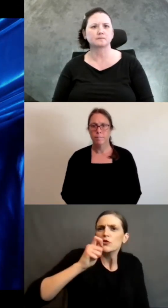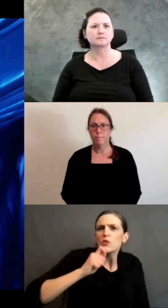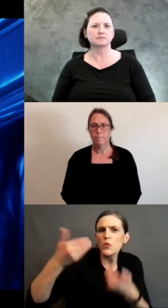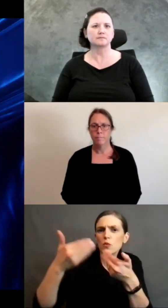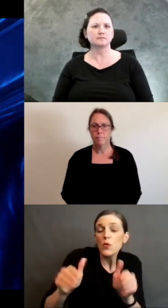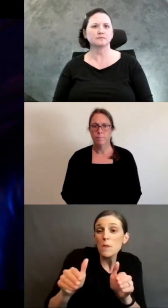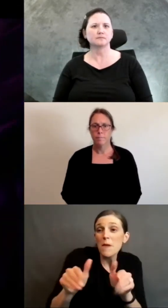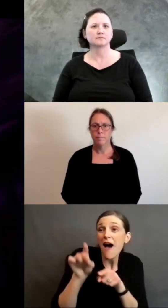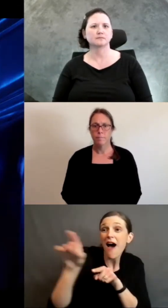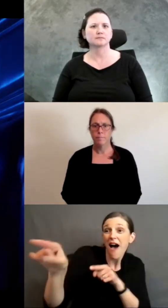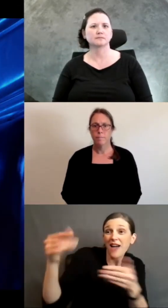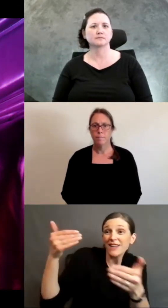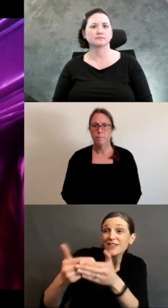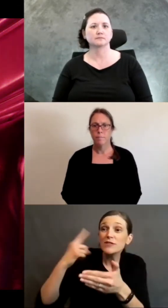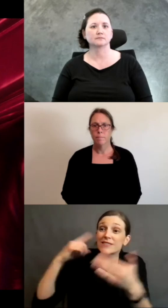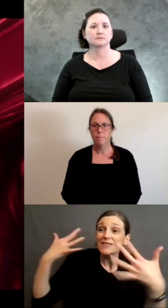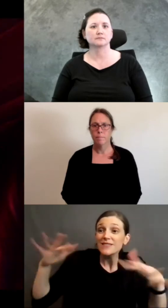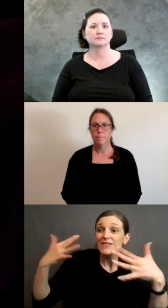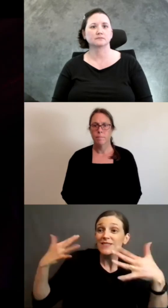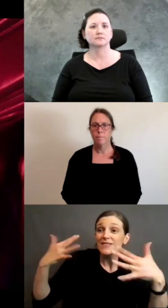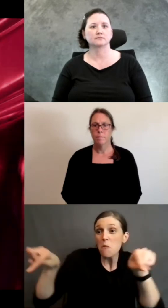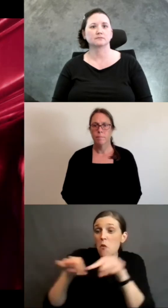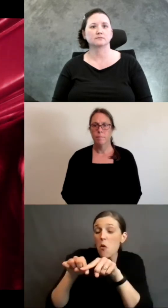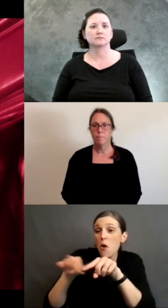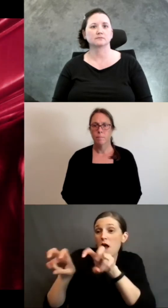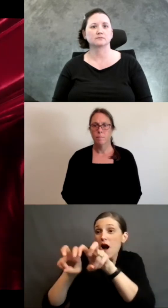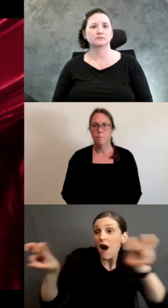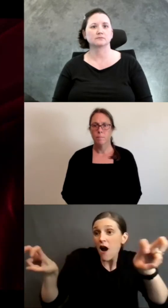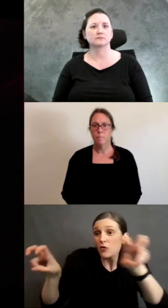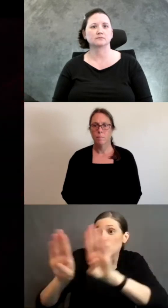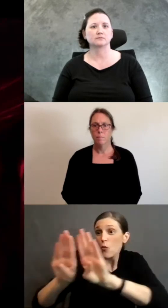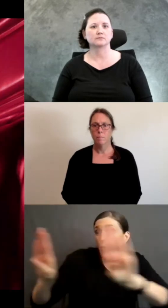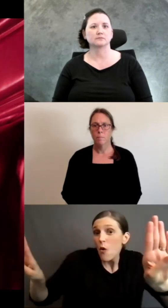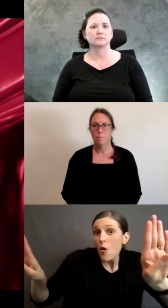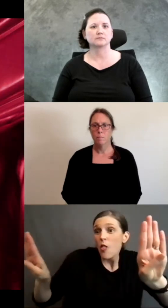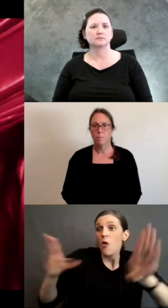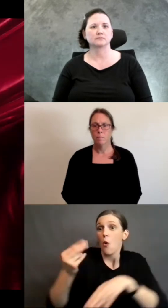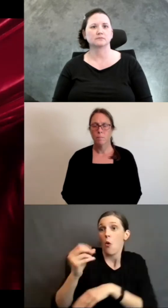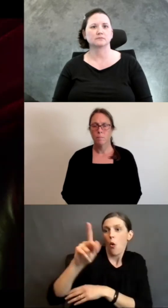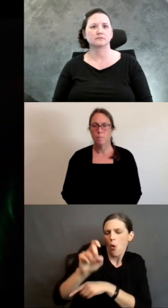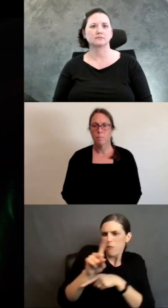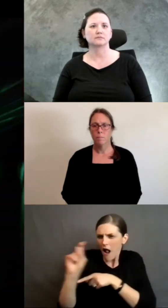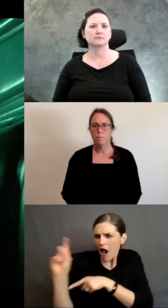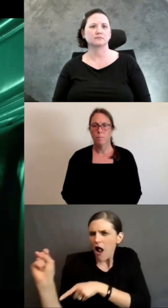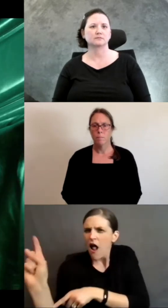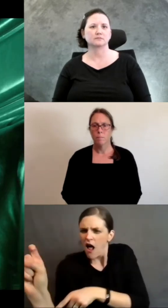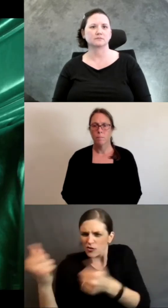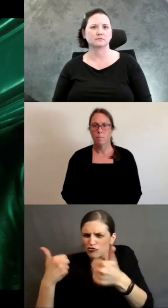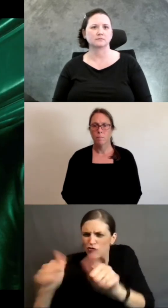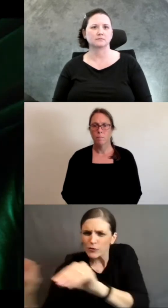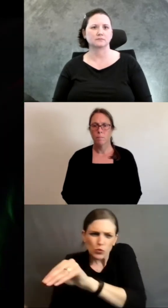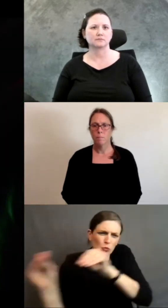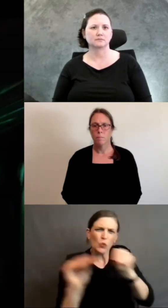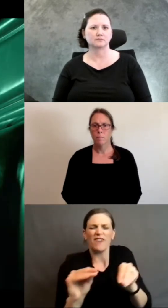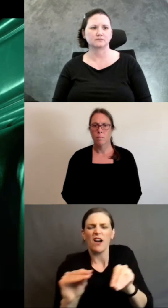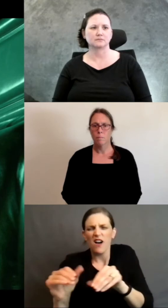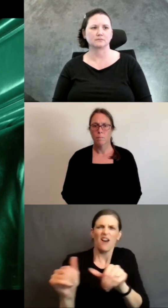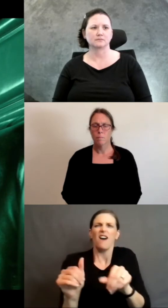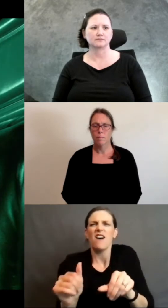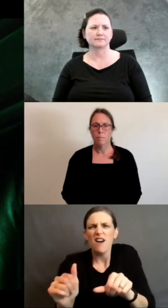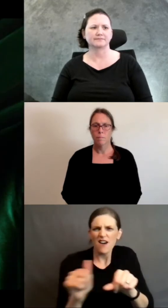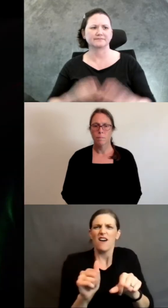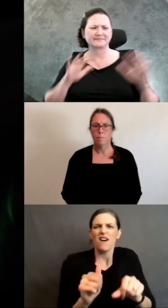back, near the soundboard, is a couch against the wall. Hope runs over to it and tries to move it.